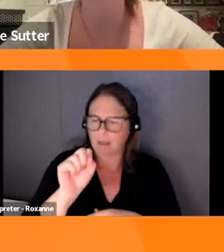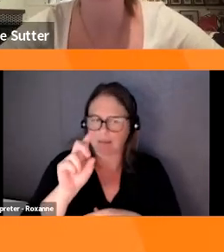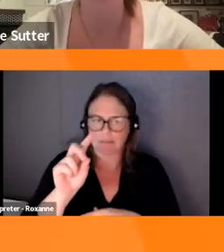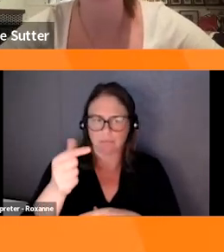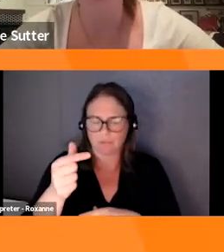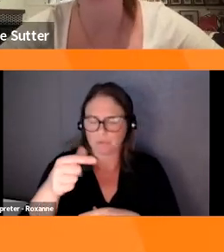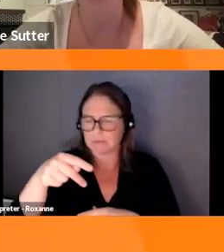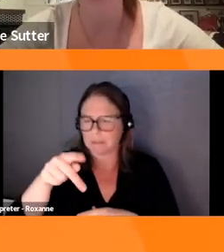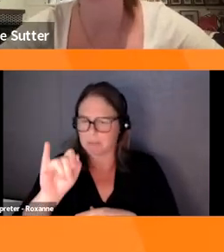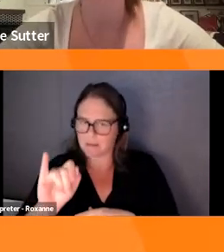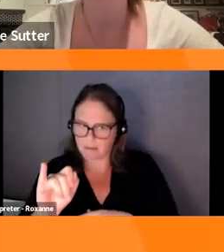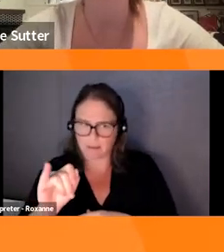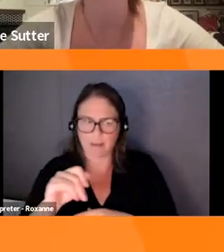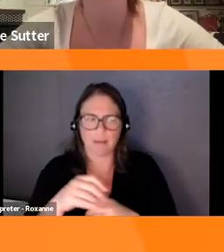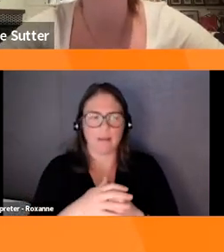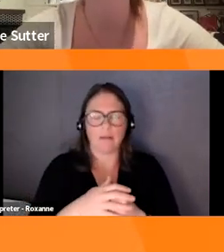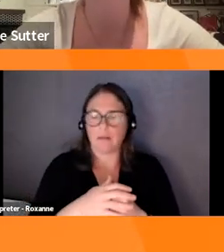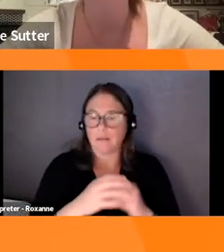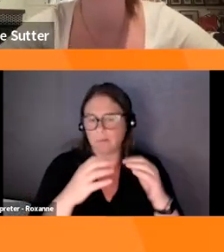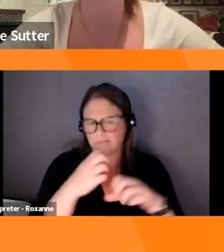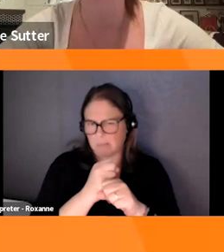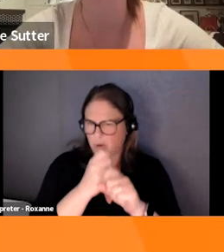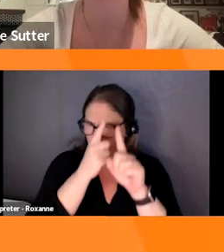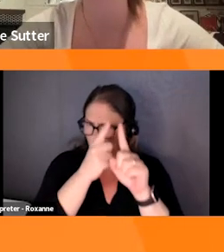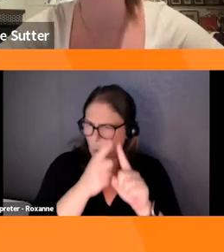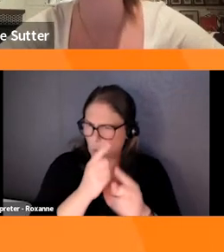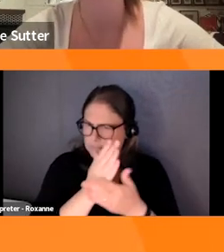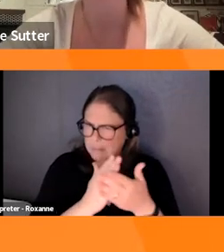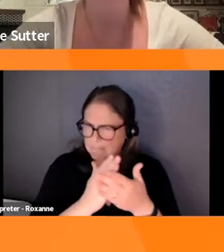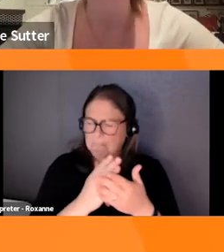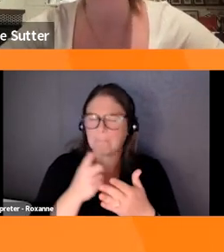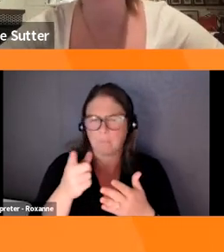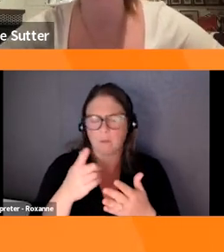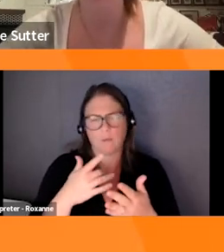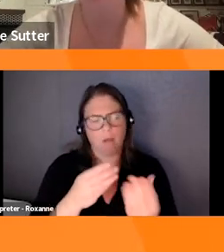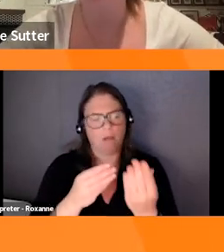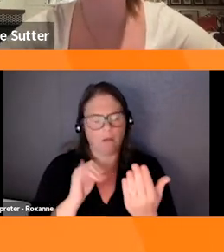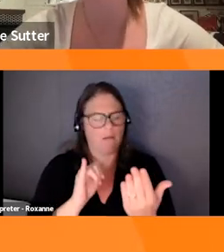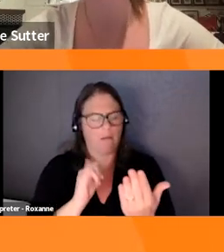are working with the SDGs. This can be a good starting space to give you an